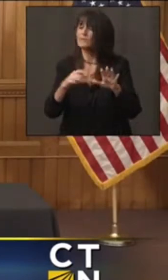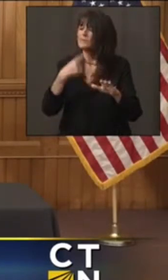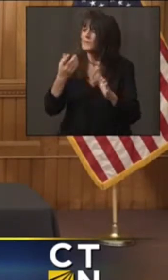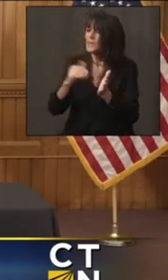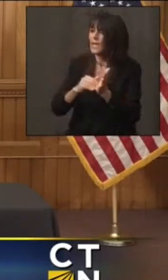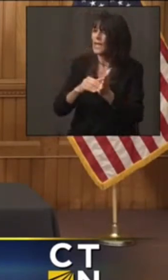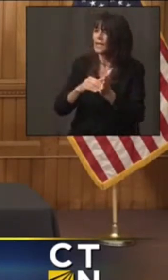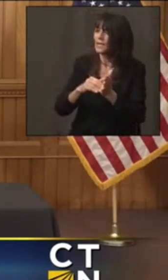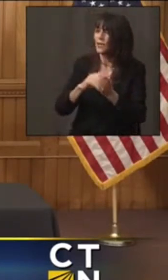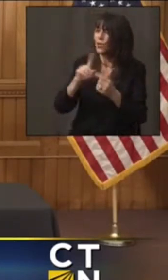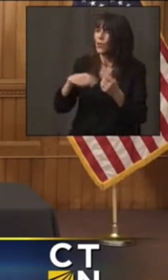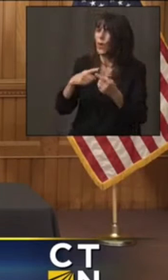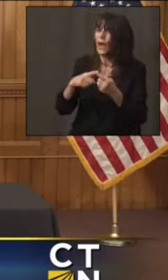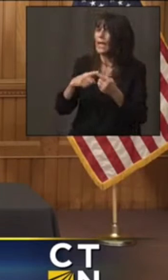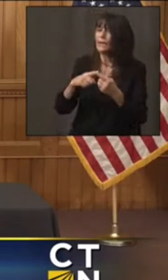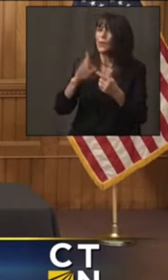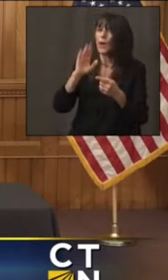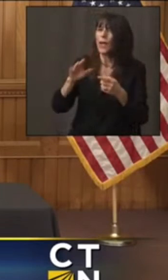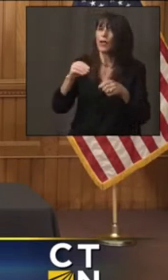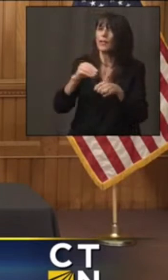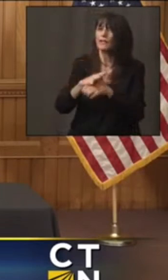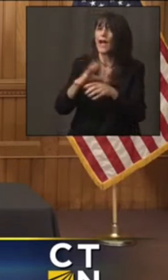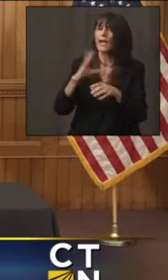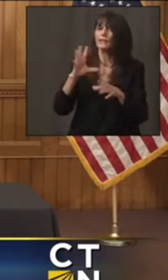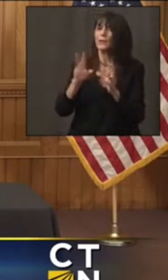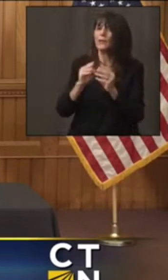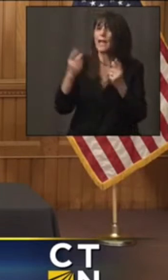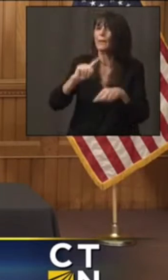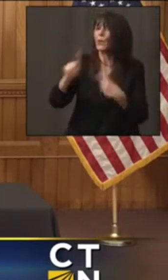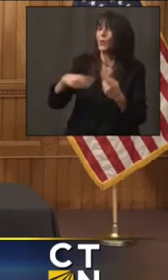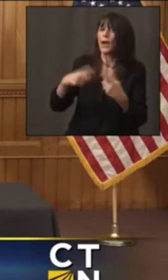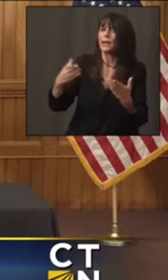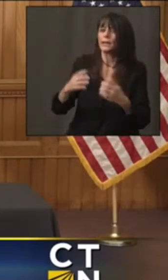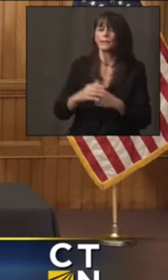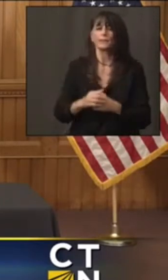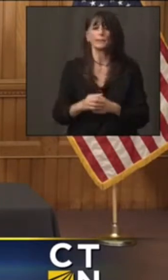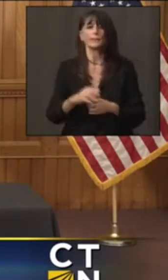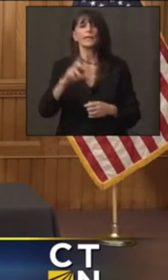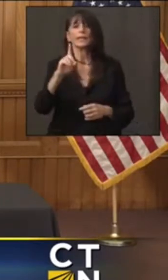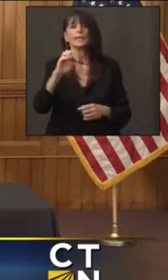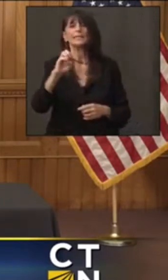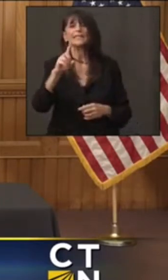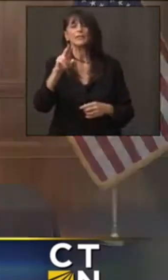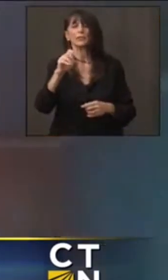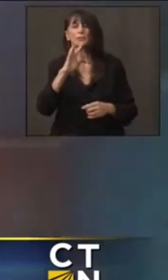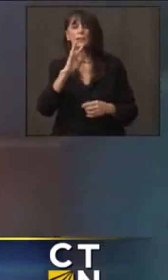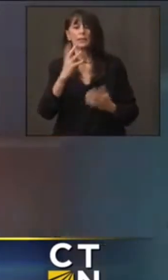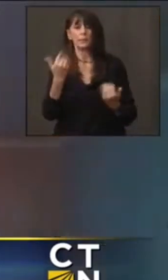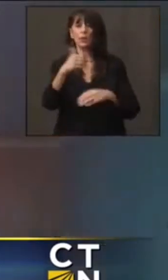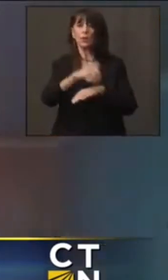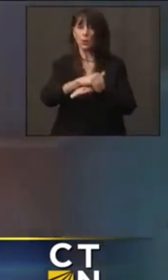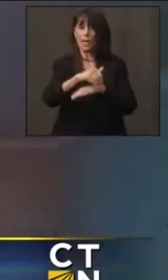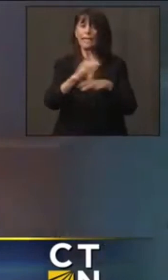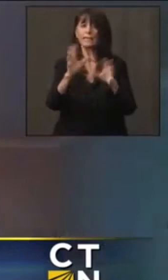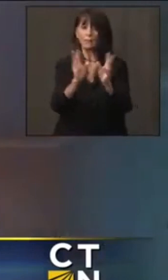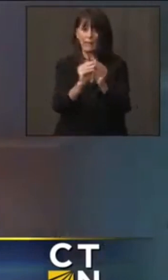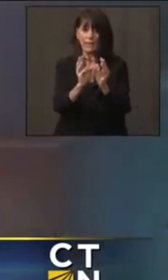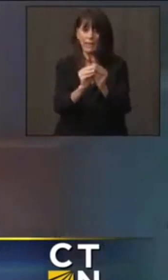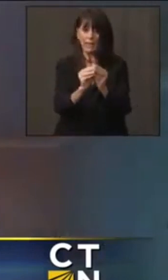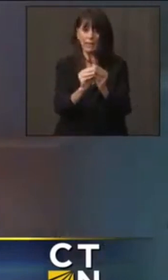vaccine advisory meeting date? Yes. Good afternoon, everyone. So tonight's meeting will be